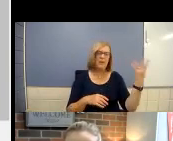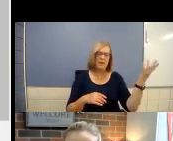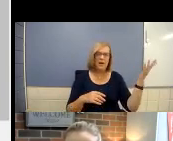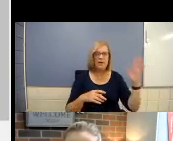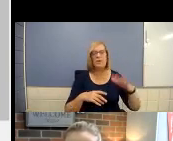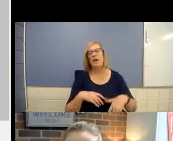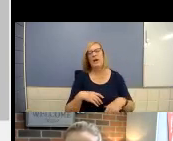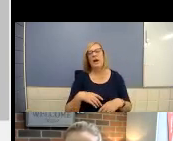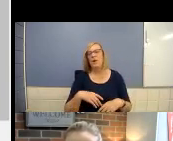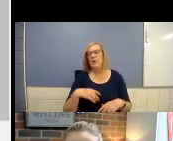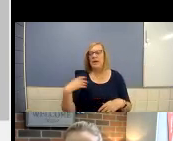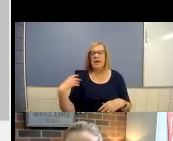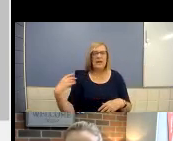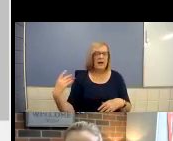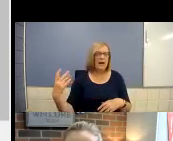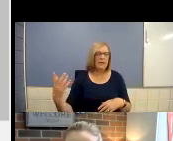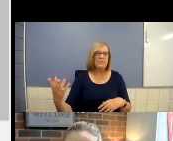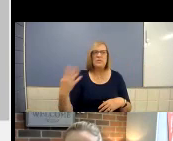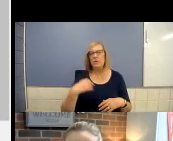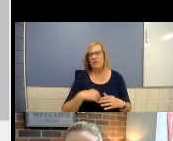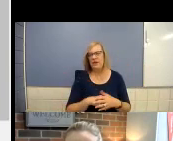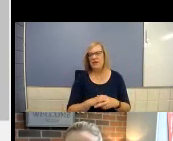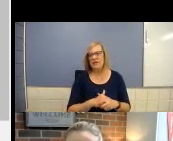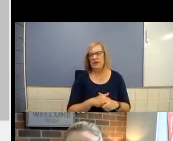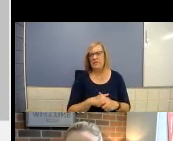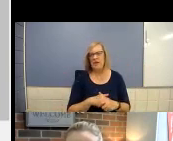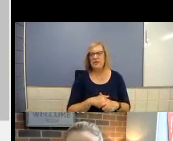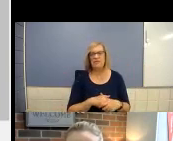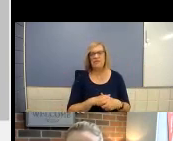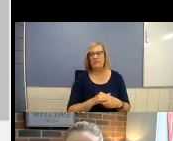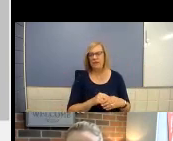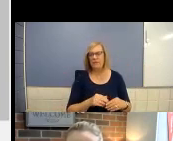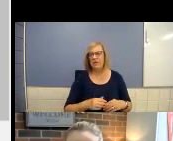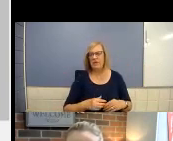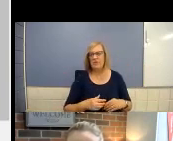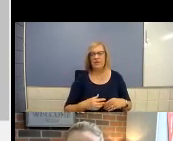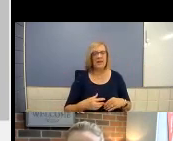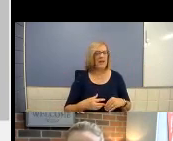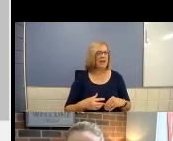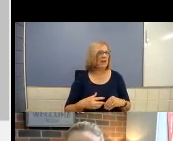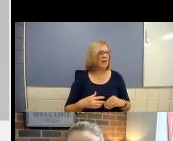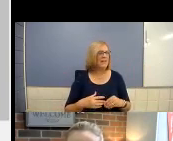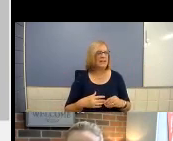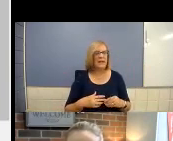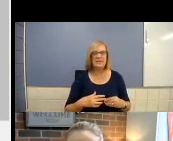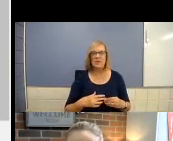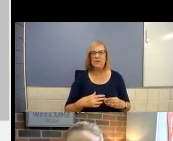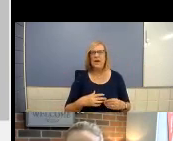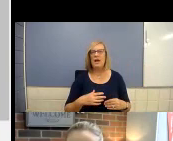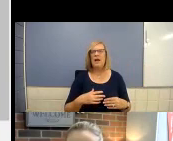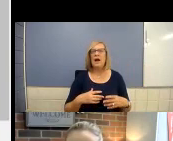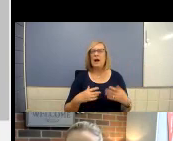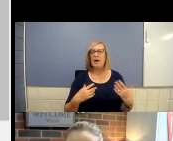play bingo. We do trivia about deaf community trivia and things like that.